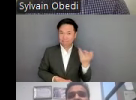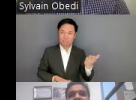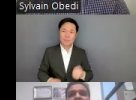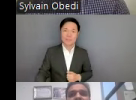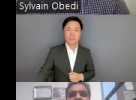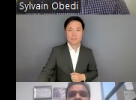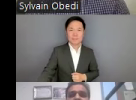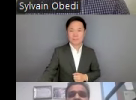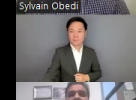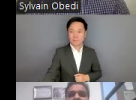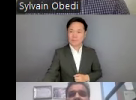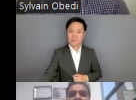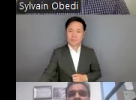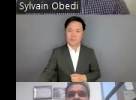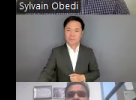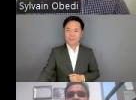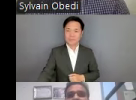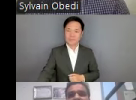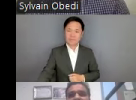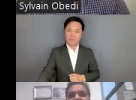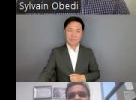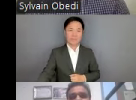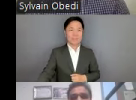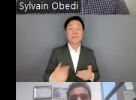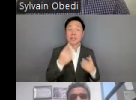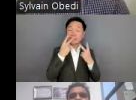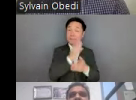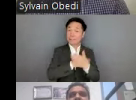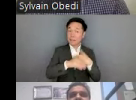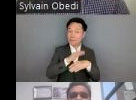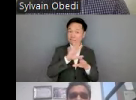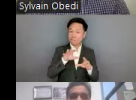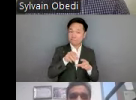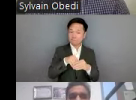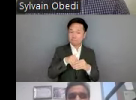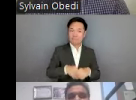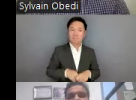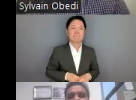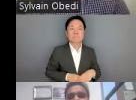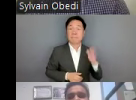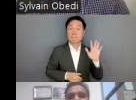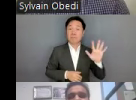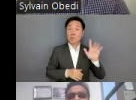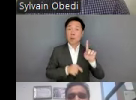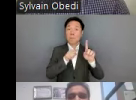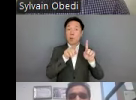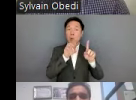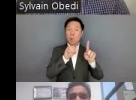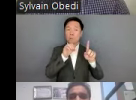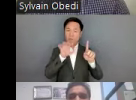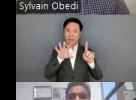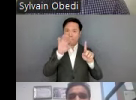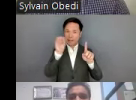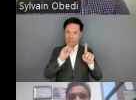the persons with disabilities comprise 2.25%, and there's the statistics. I think that's